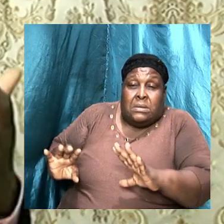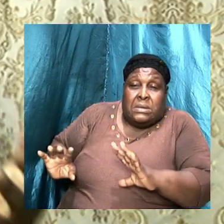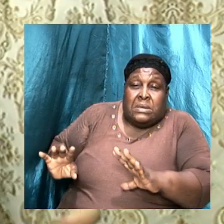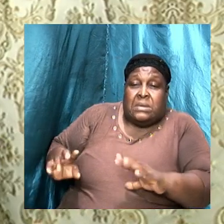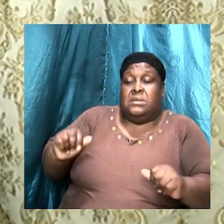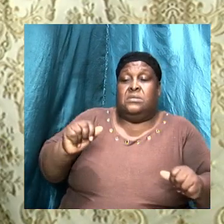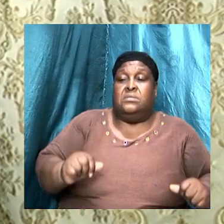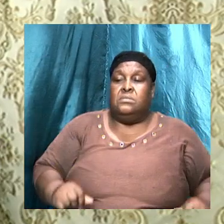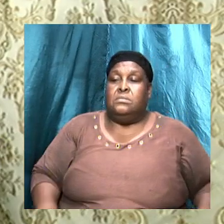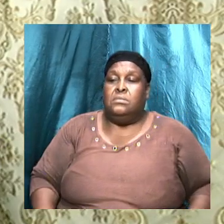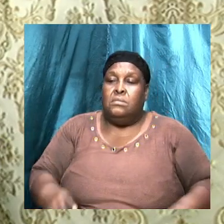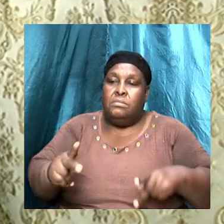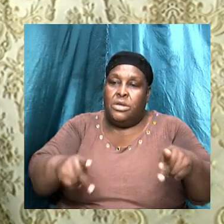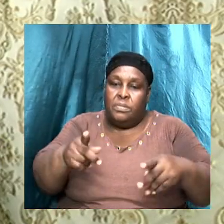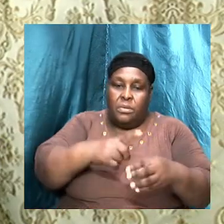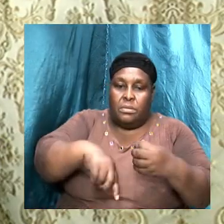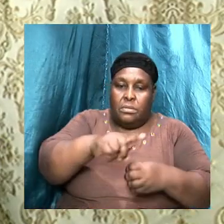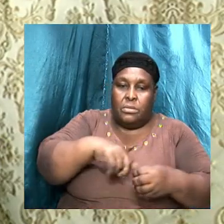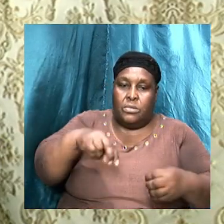dropping out